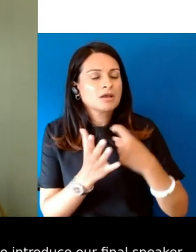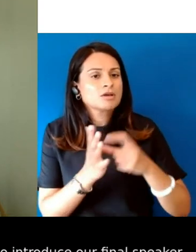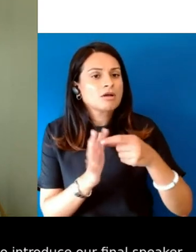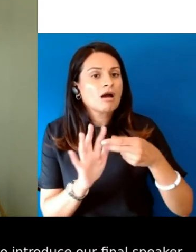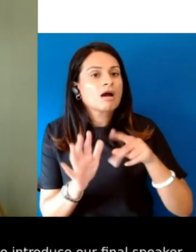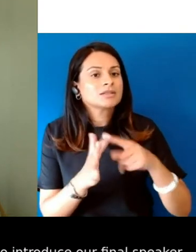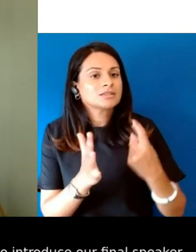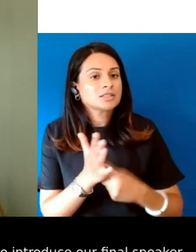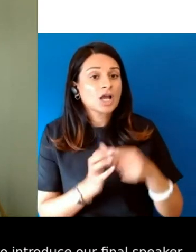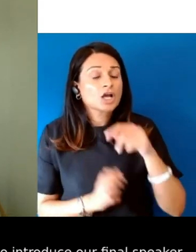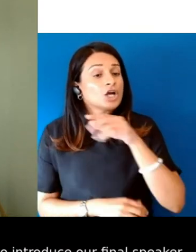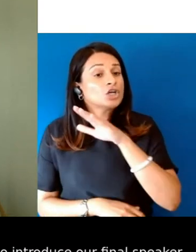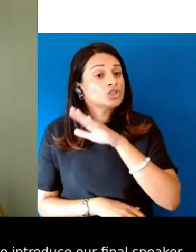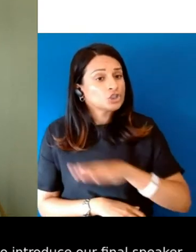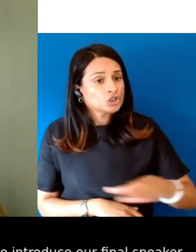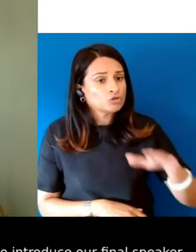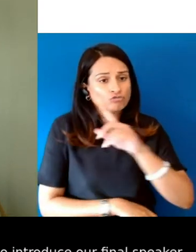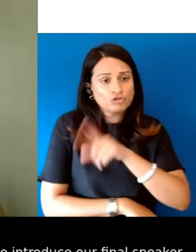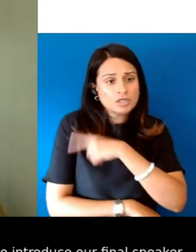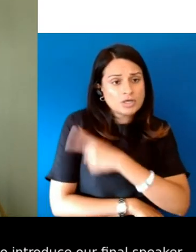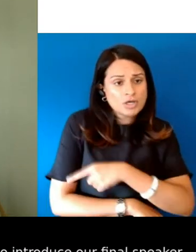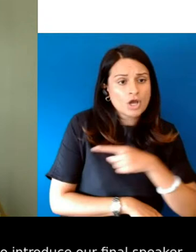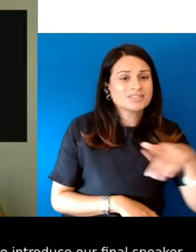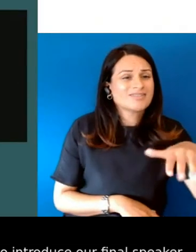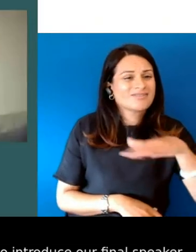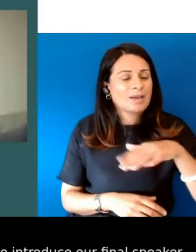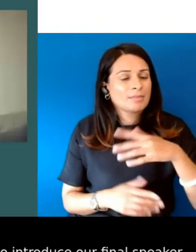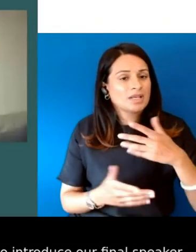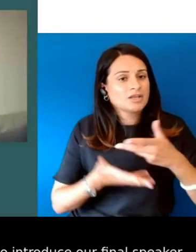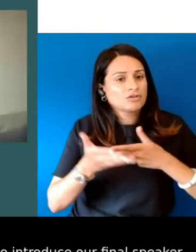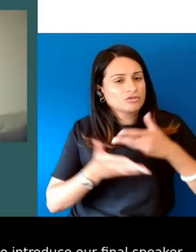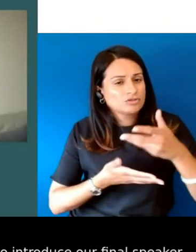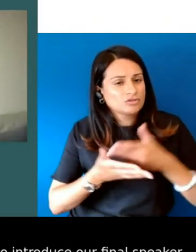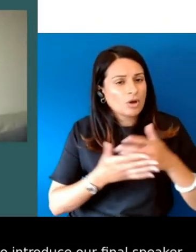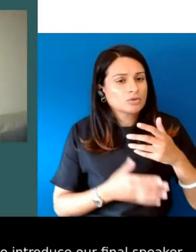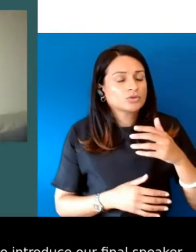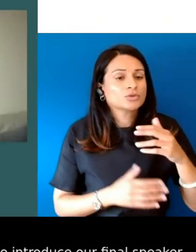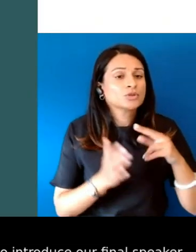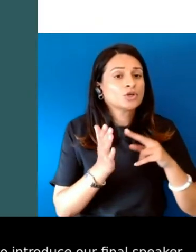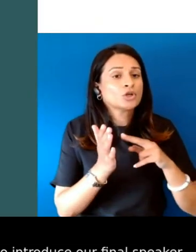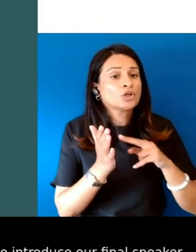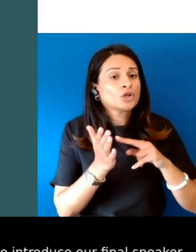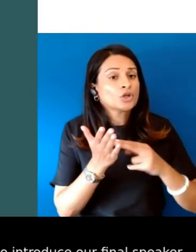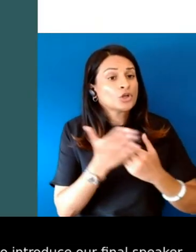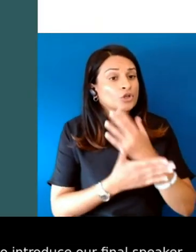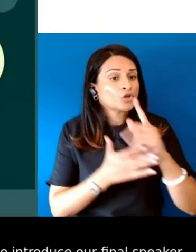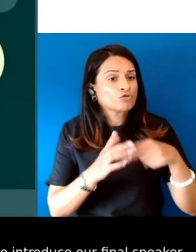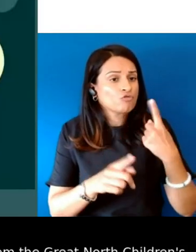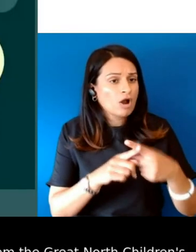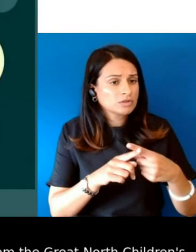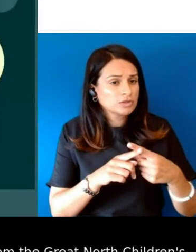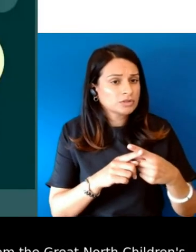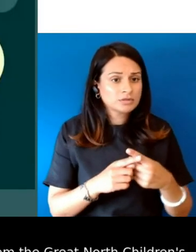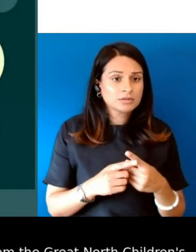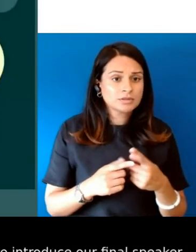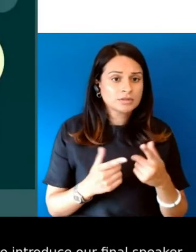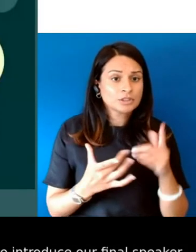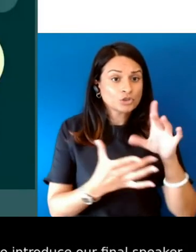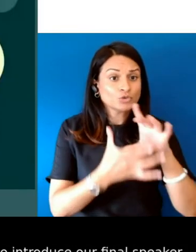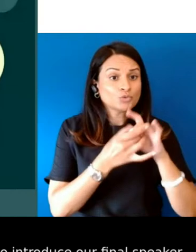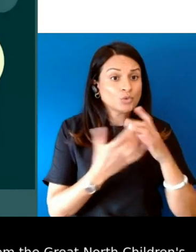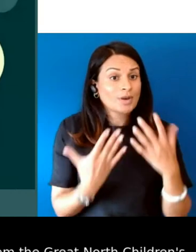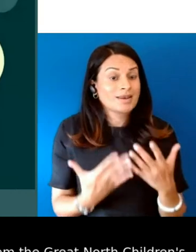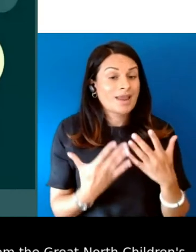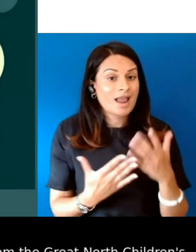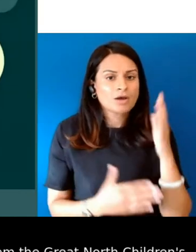nurse consultant from the great north children's hospital in newcastle and he joins us this afternoon to present